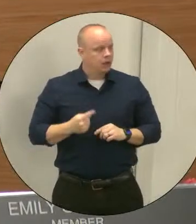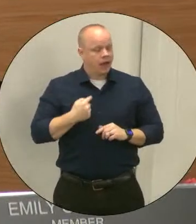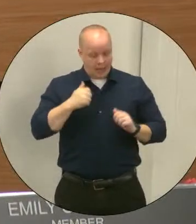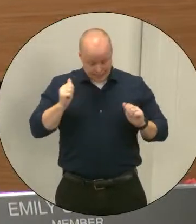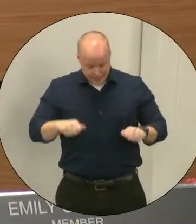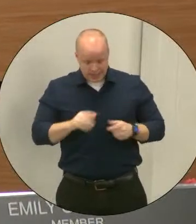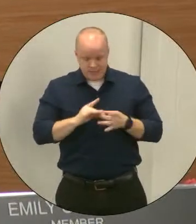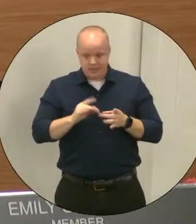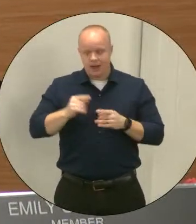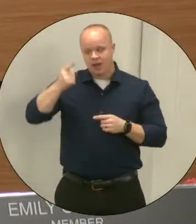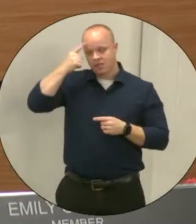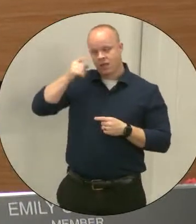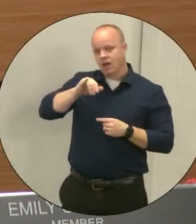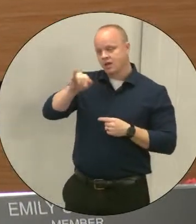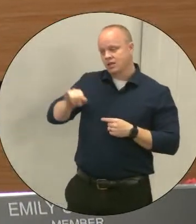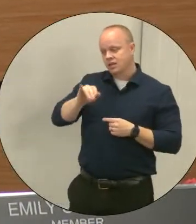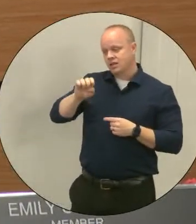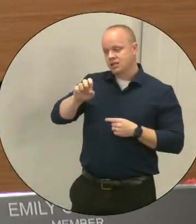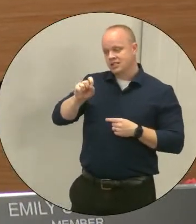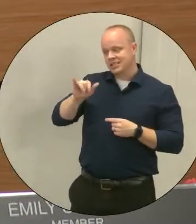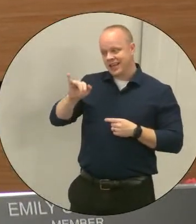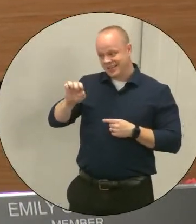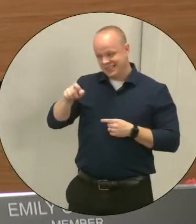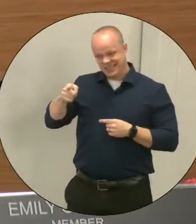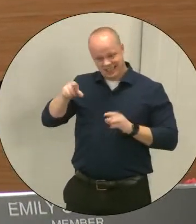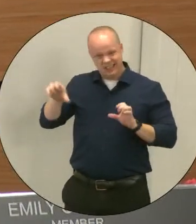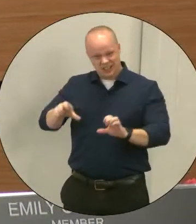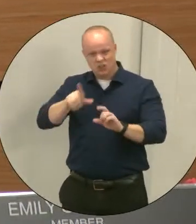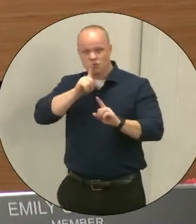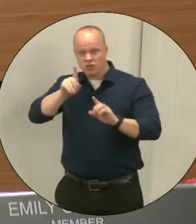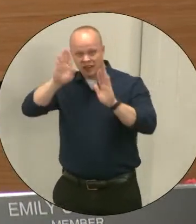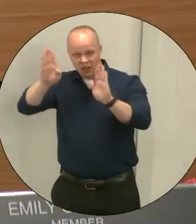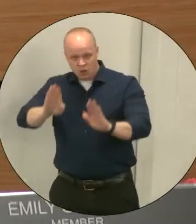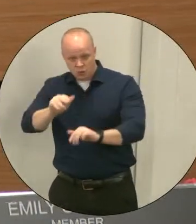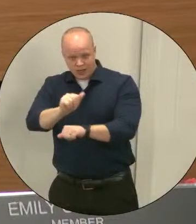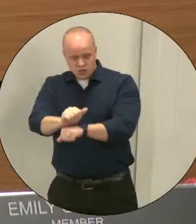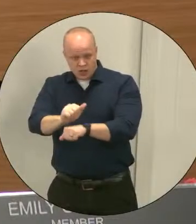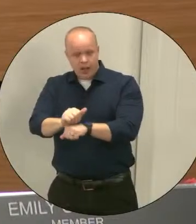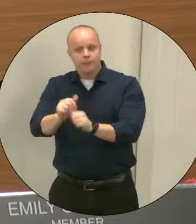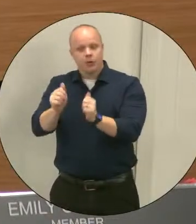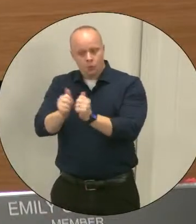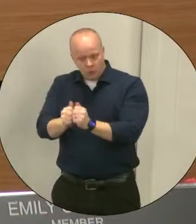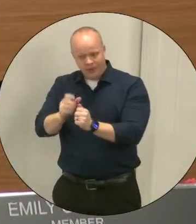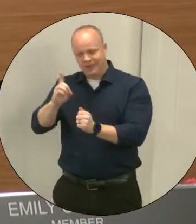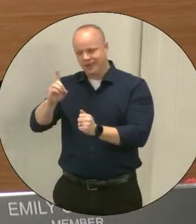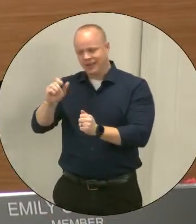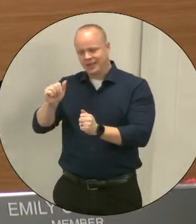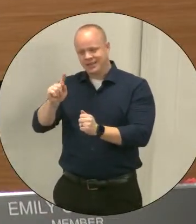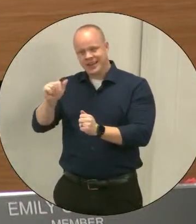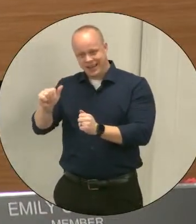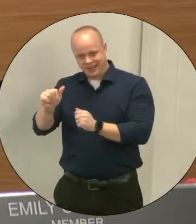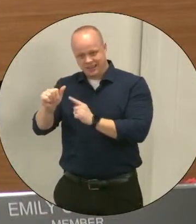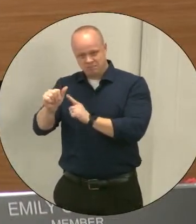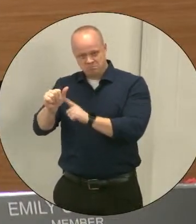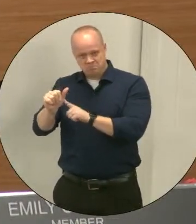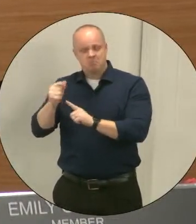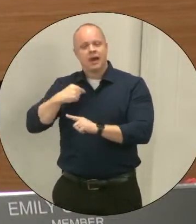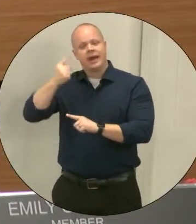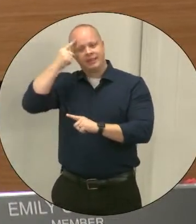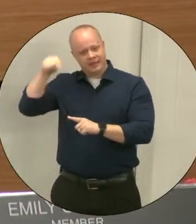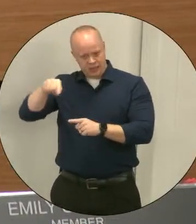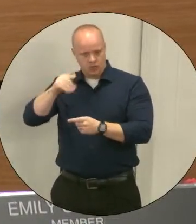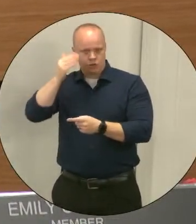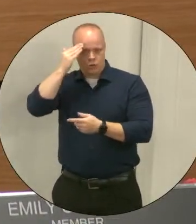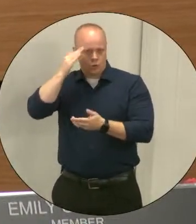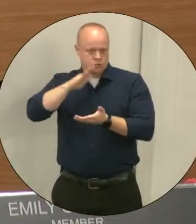say I thought Jesse, I thought he did a really great job with the data. I think he knows the school